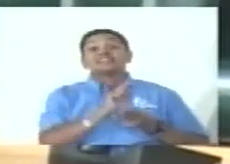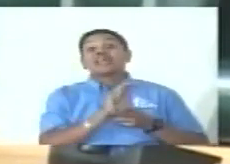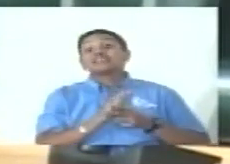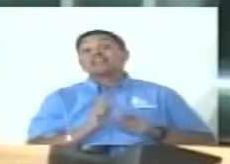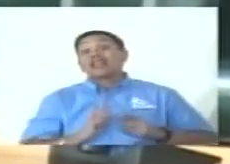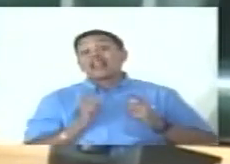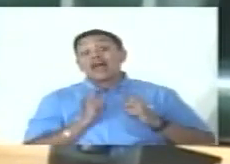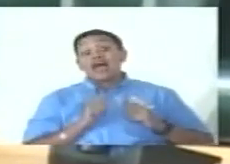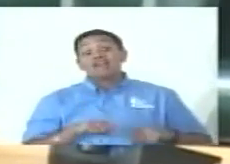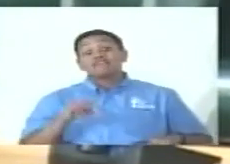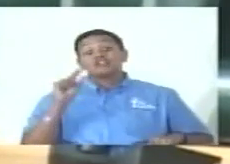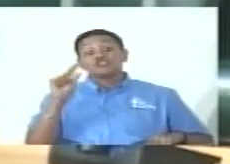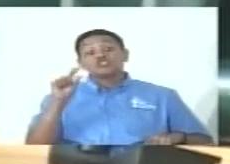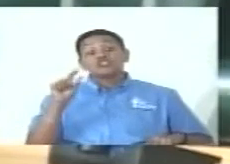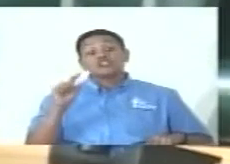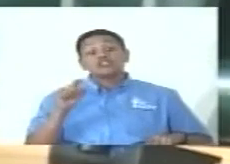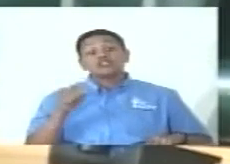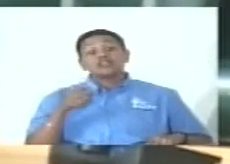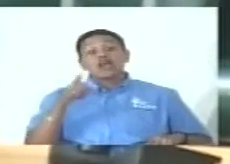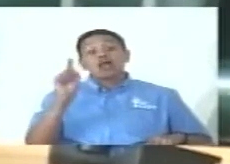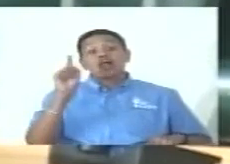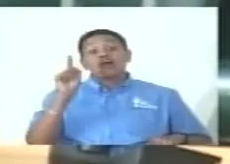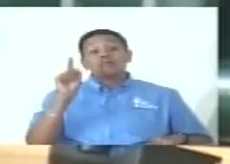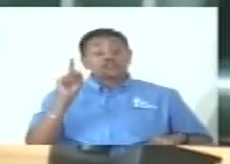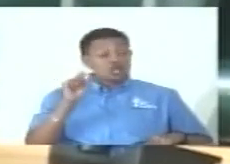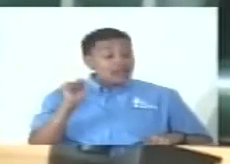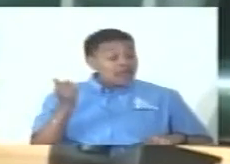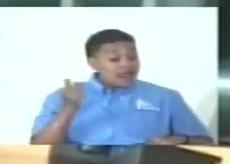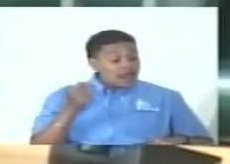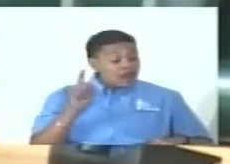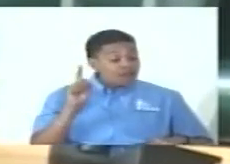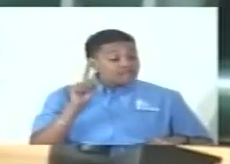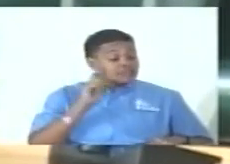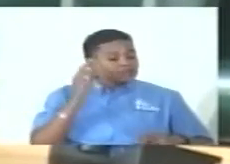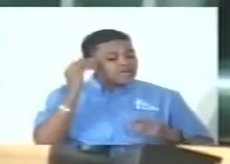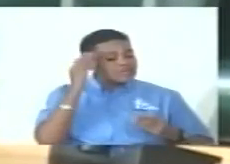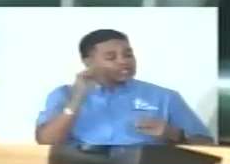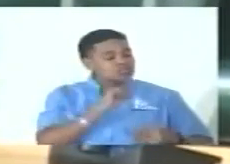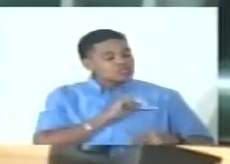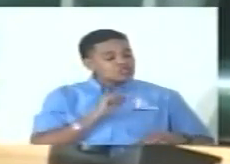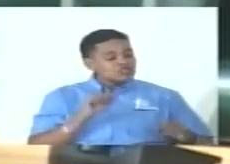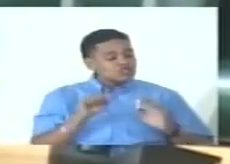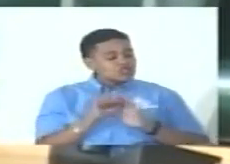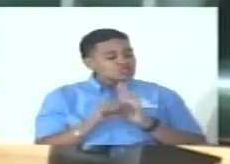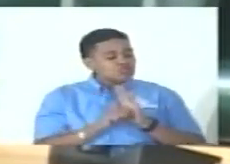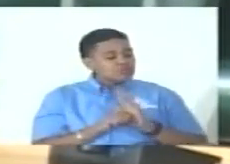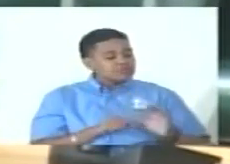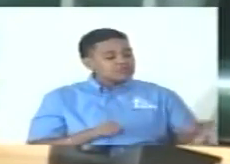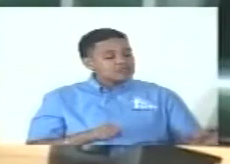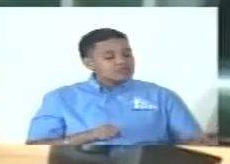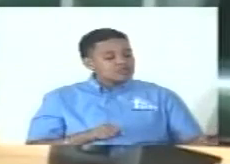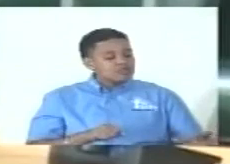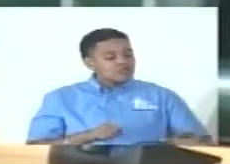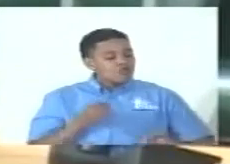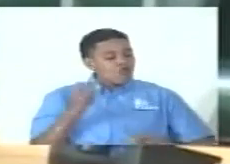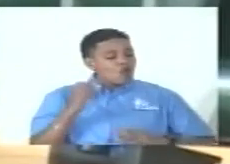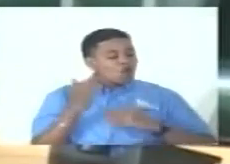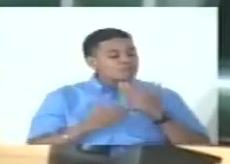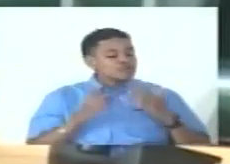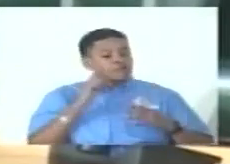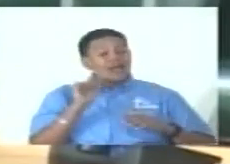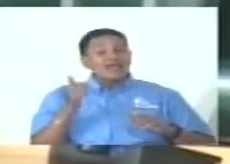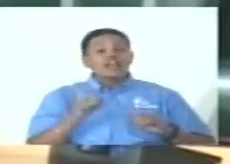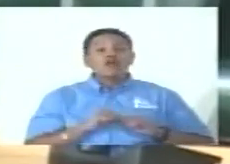commission of any offense by the data subject or any proceedings from any offense alleged to have been committed by the